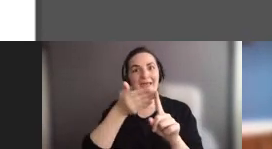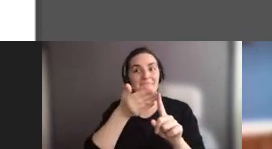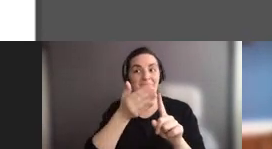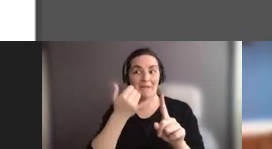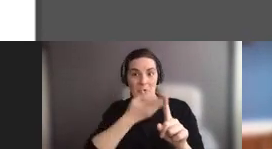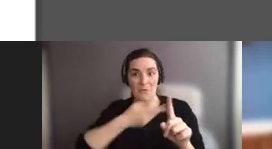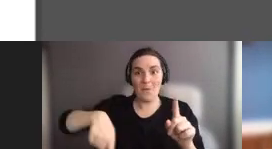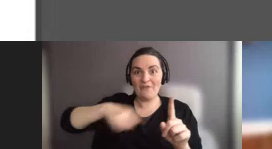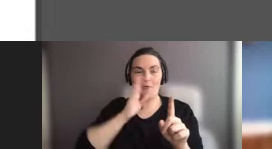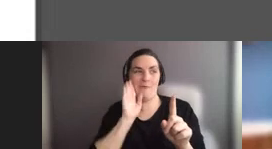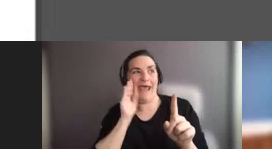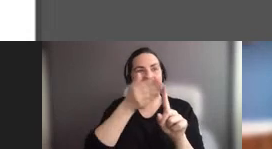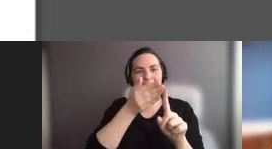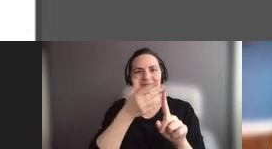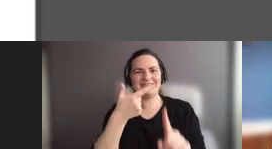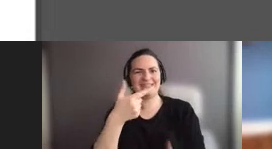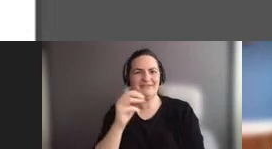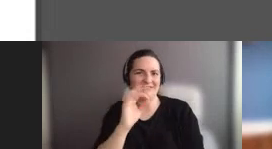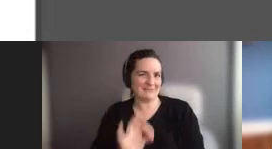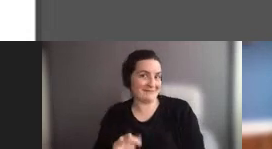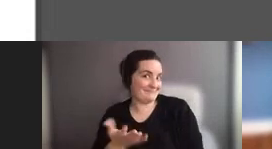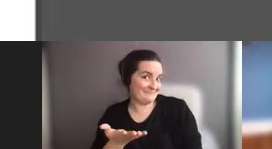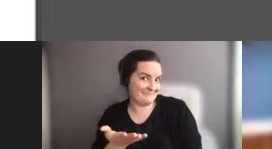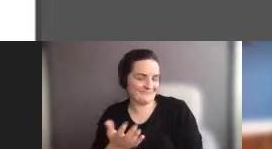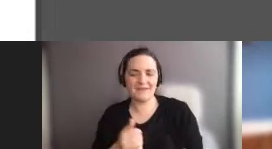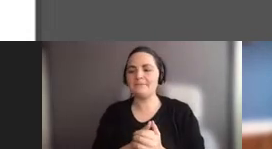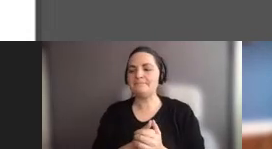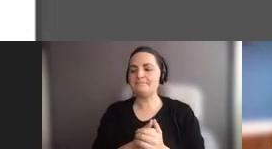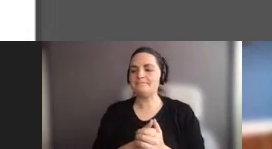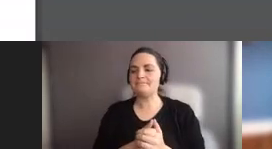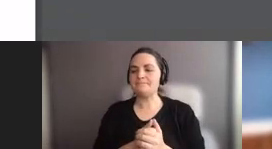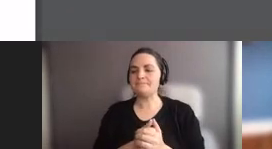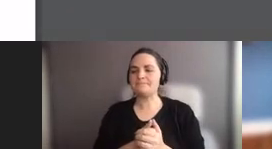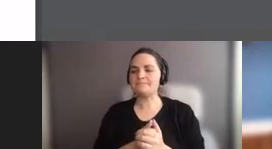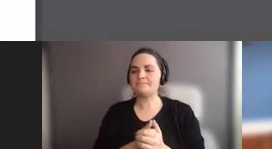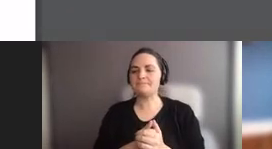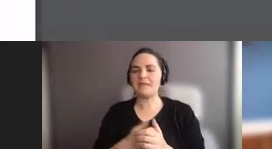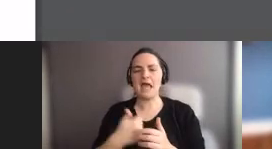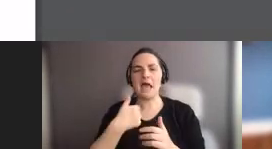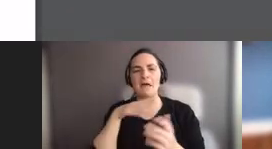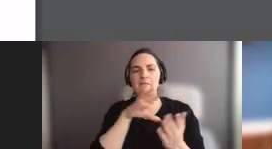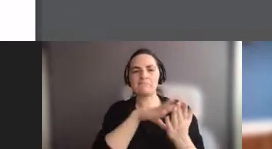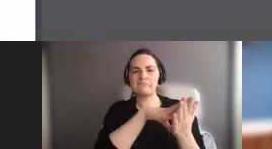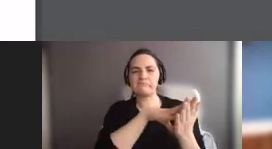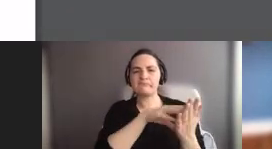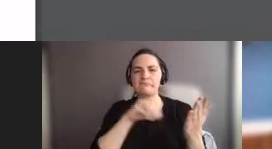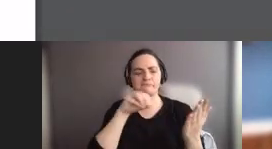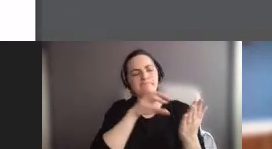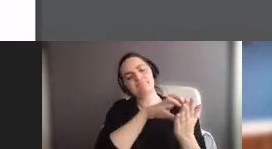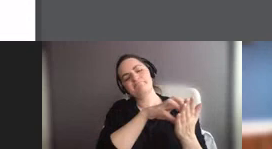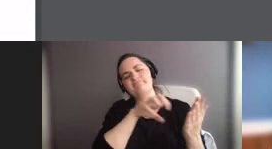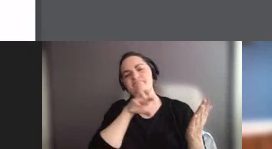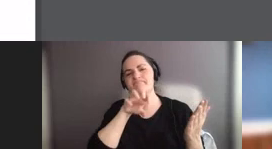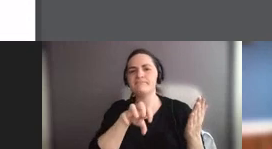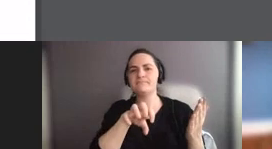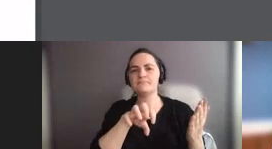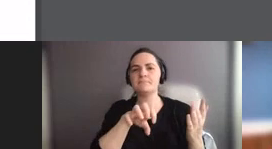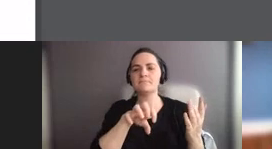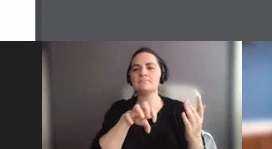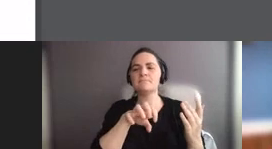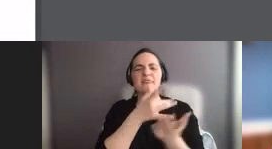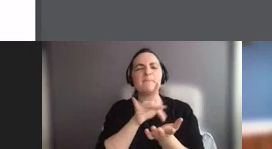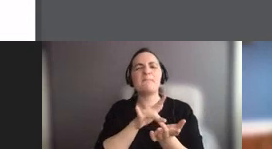for. And what I've done is I've taken the middle, or not quite the middle, they used 3 different